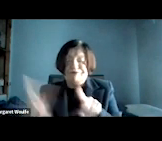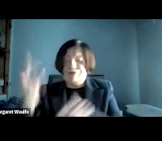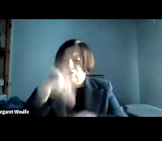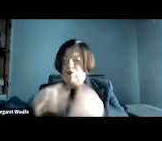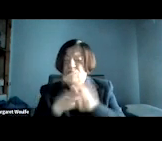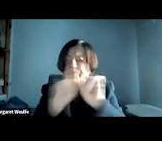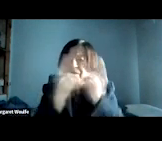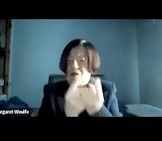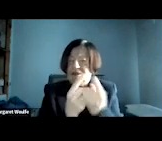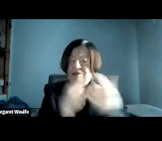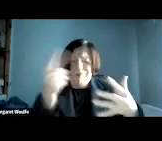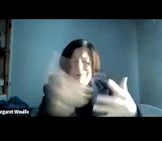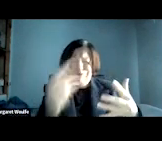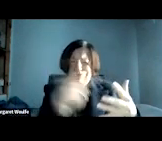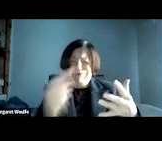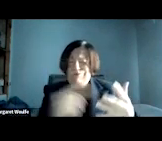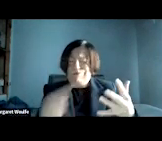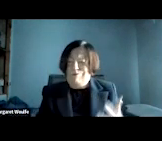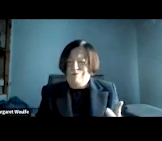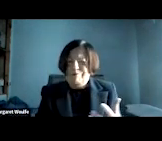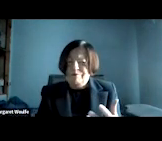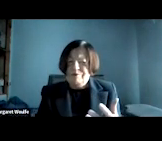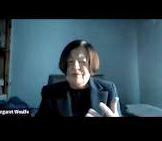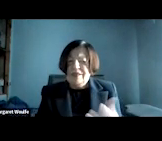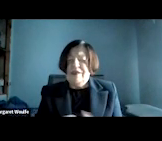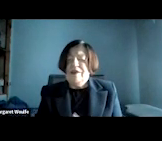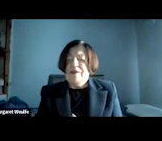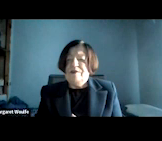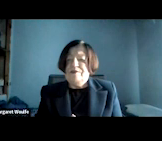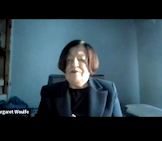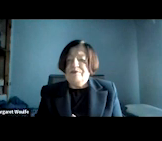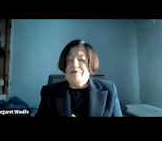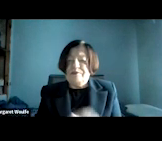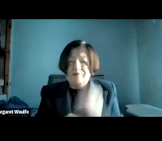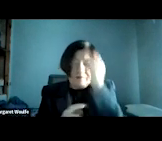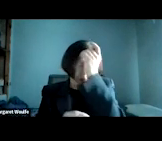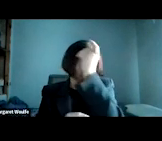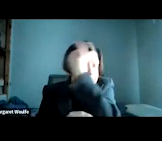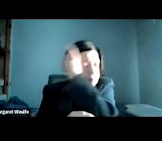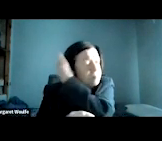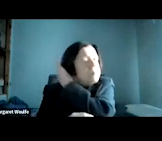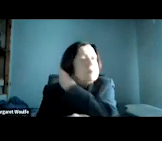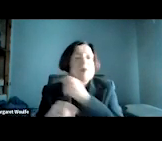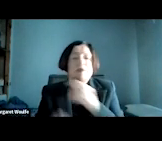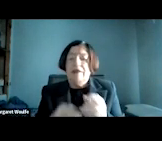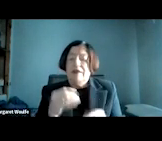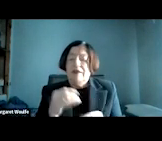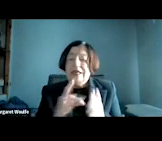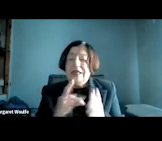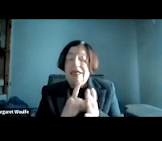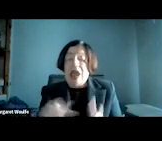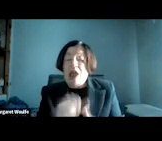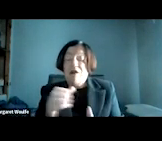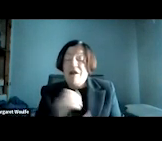departments, etc. But I suppose the key area that I'll